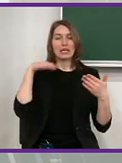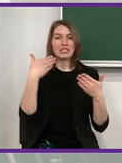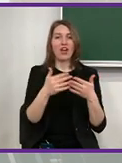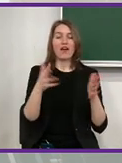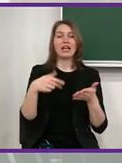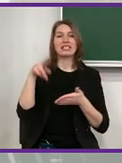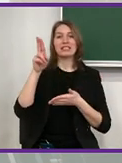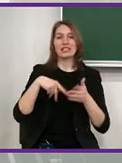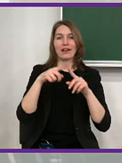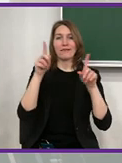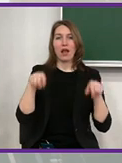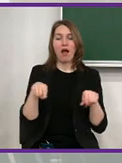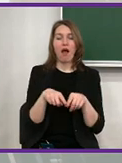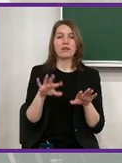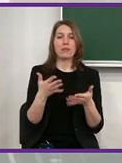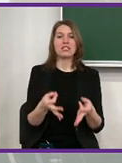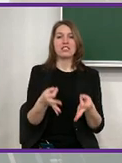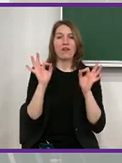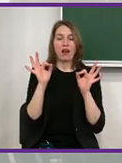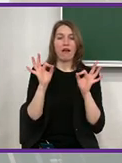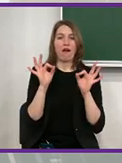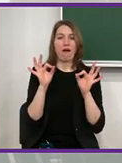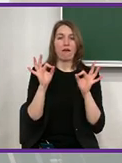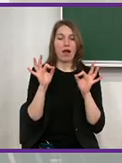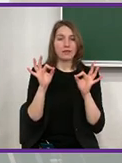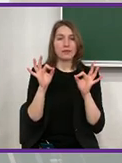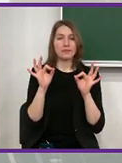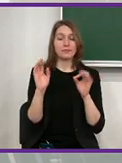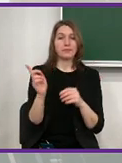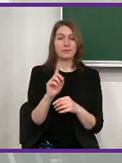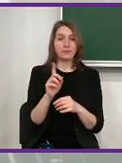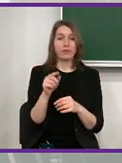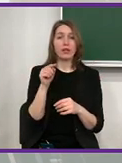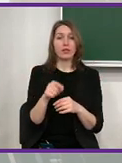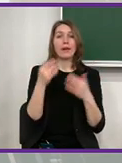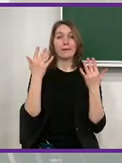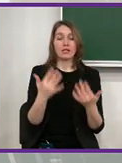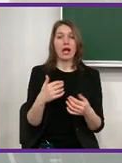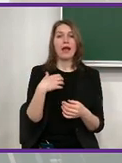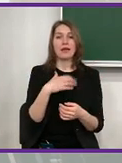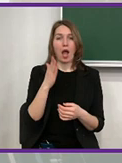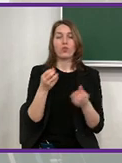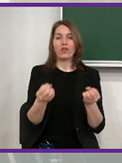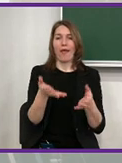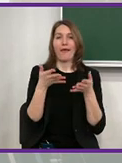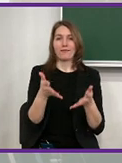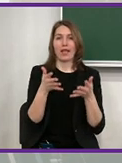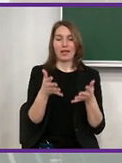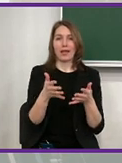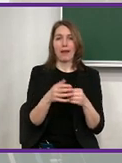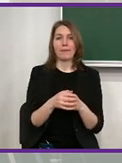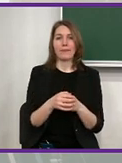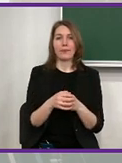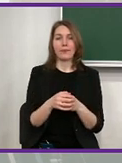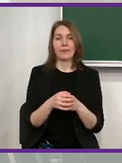checks, participation in multi-party initiatives, certification, for example. But the most important aspect is that these